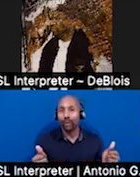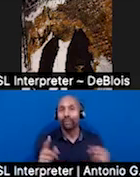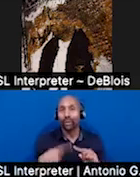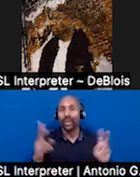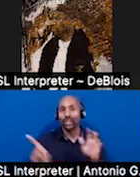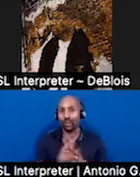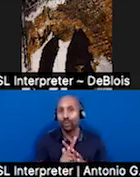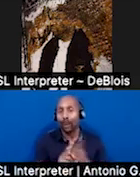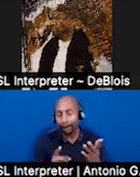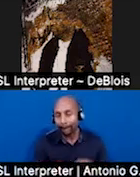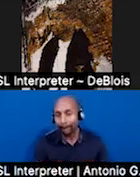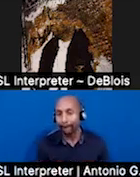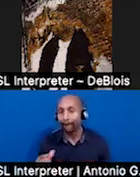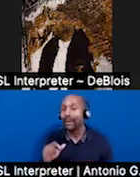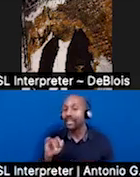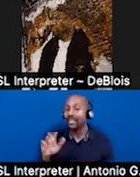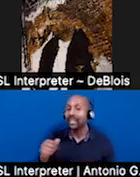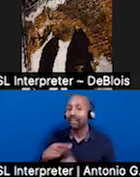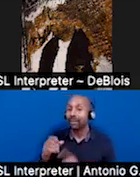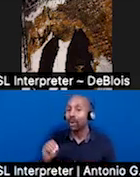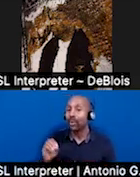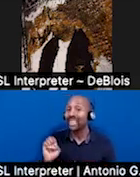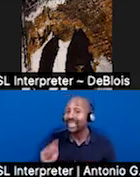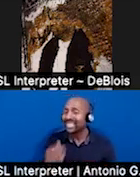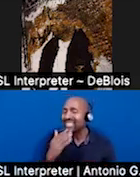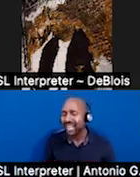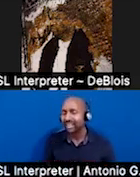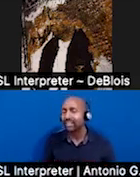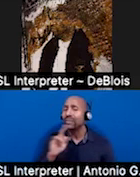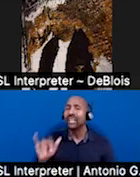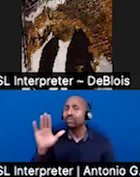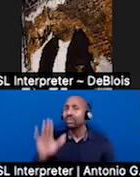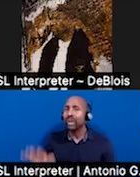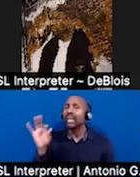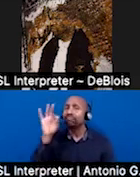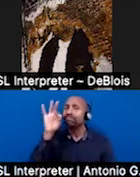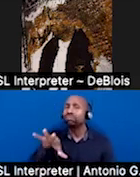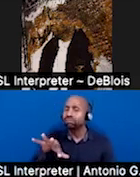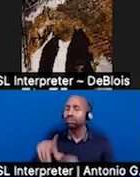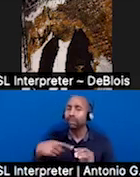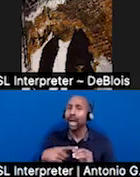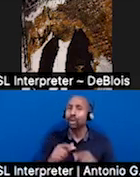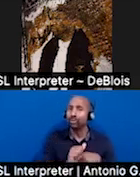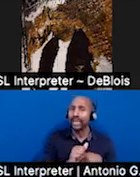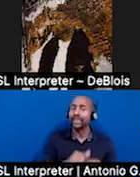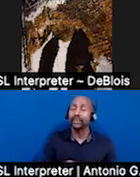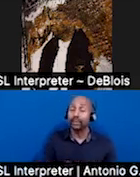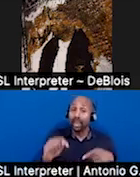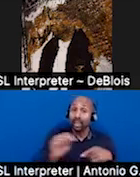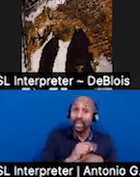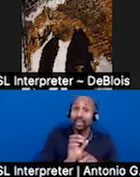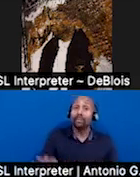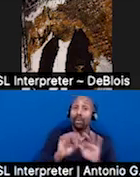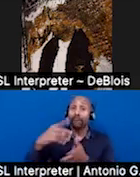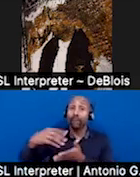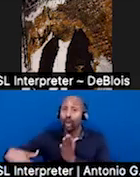This is Jessica from OET. Thank you. That's a really great insight, how important training is, not just for learners, but also for